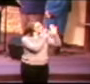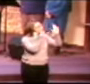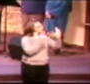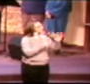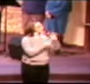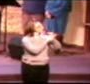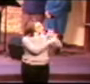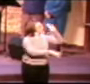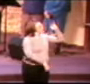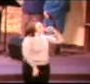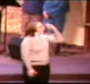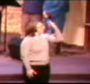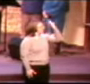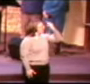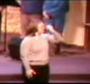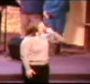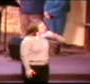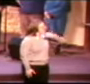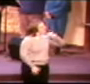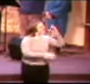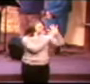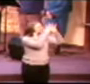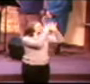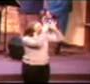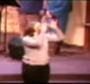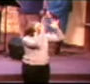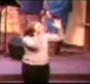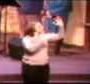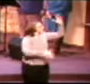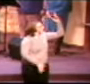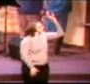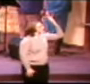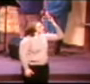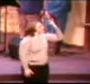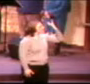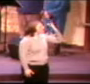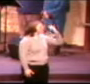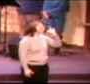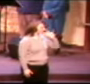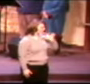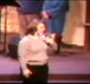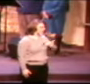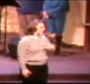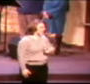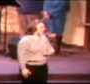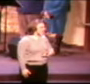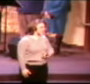light from your face shine on